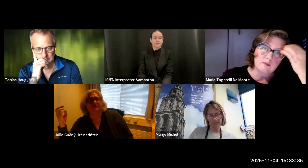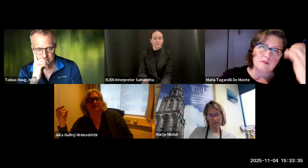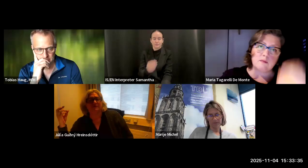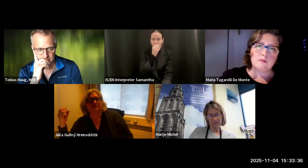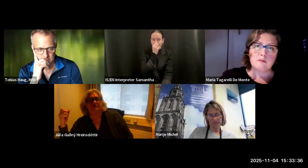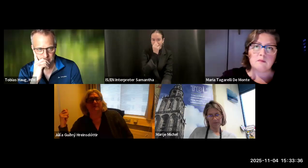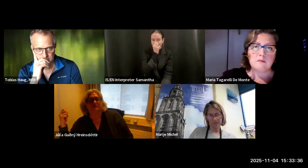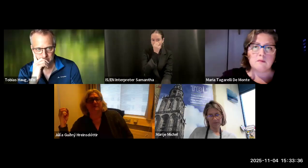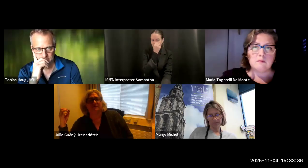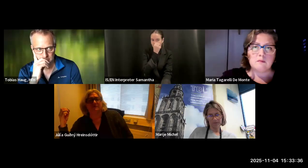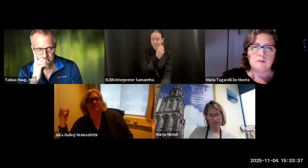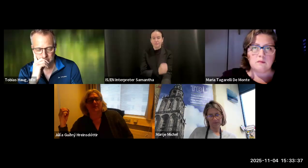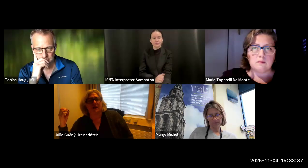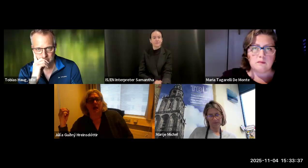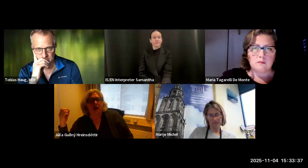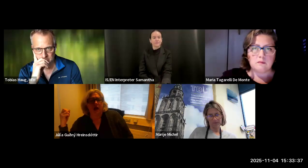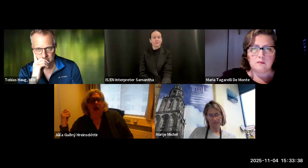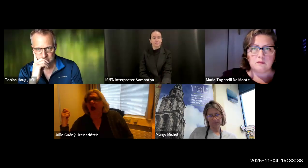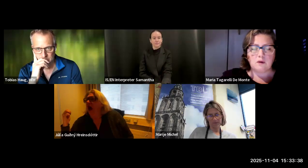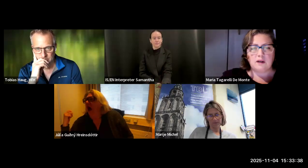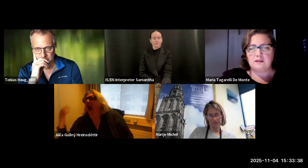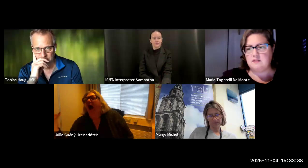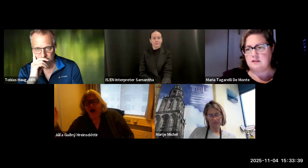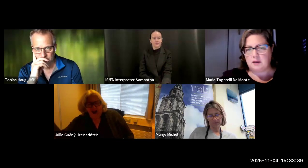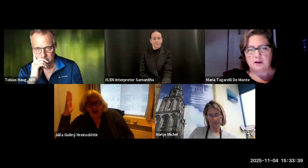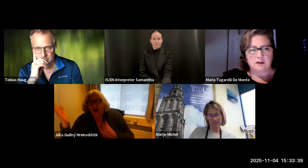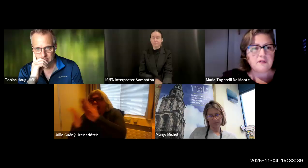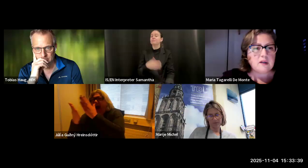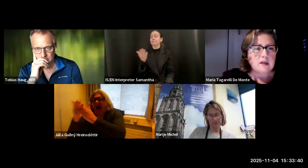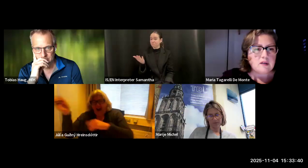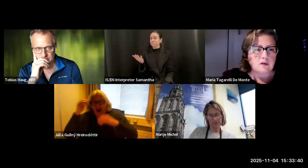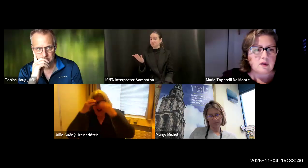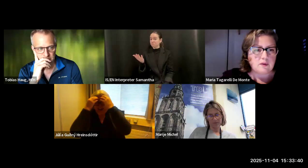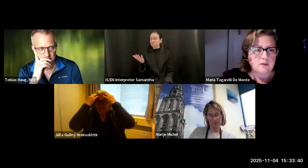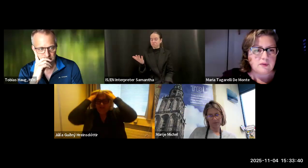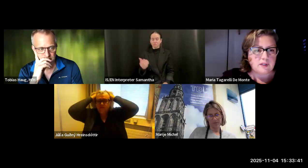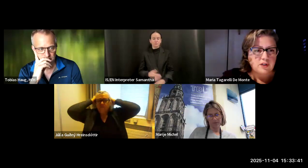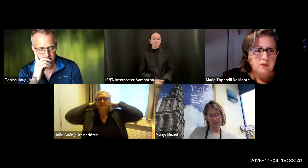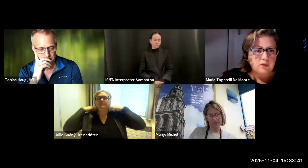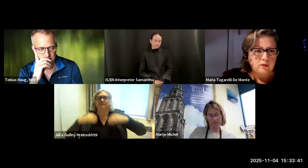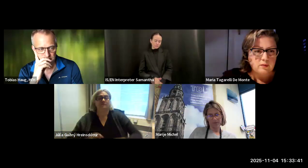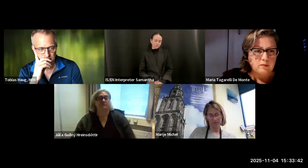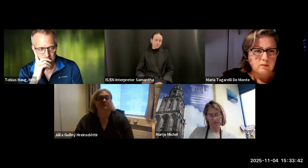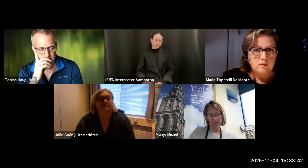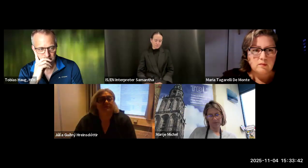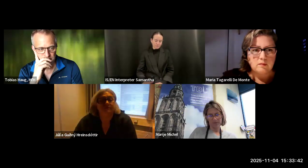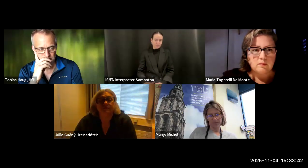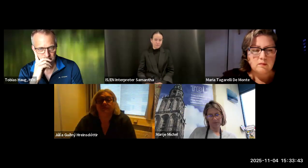Okay, this is about enough. So I will re-show